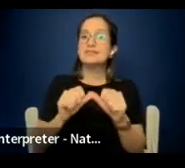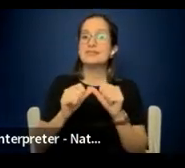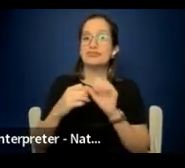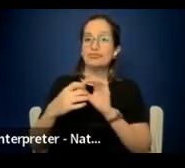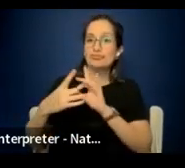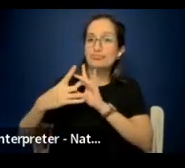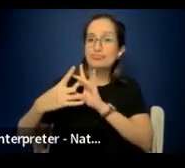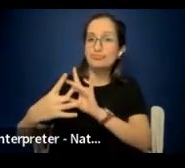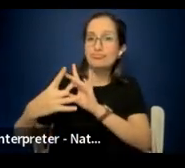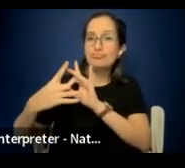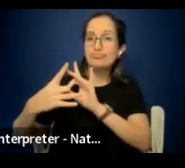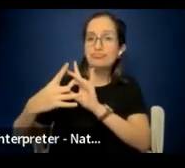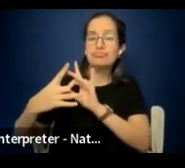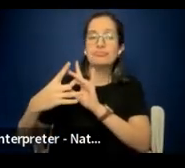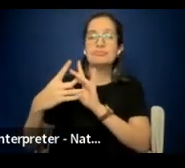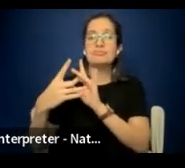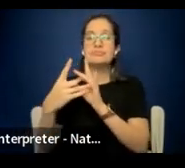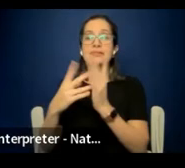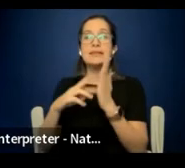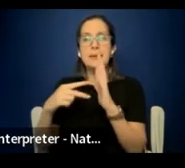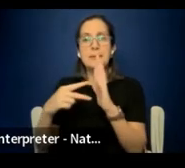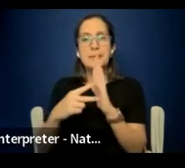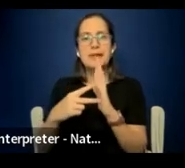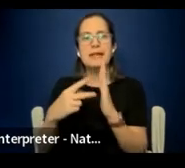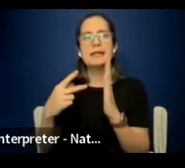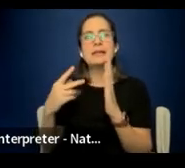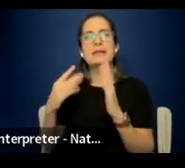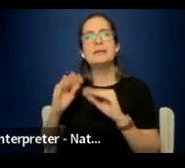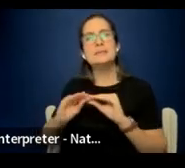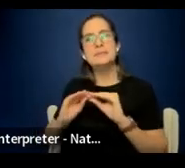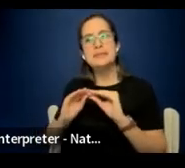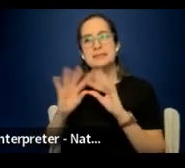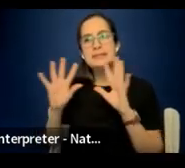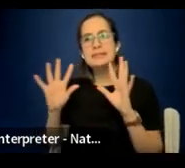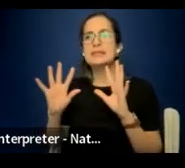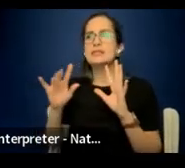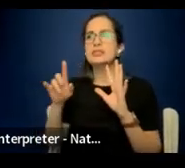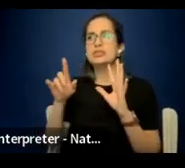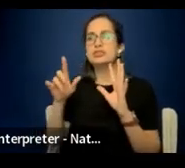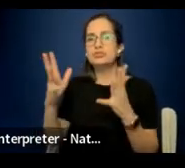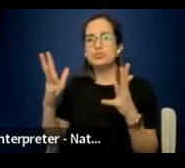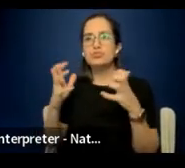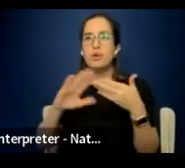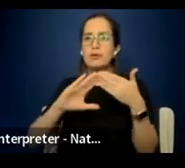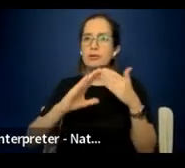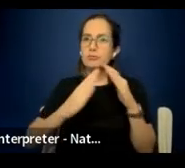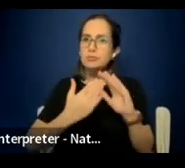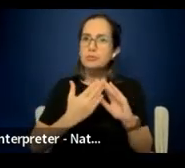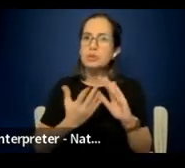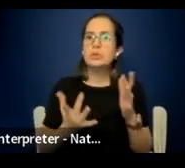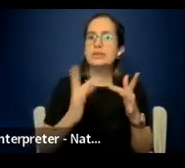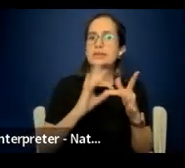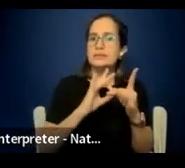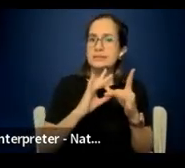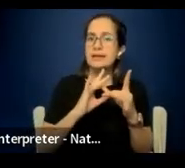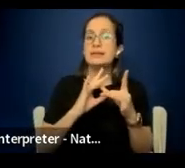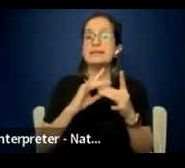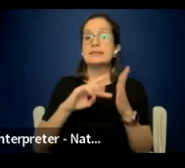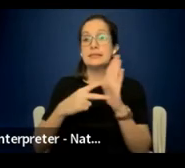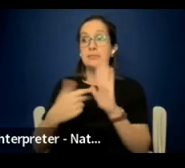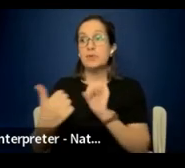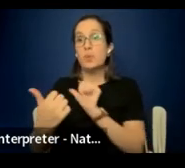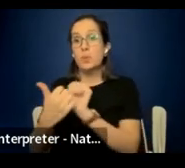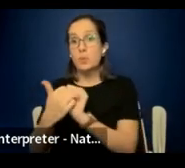is explicitly sort of, you know, making an effort to build community and connection with volunteers and among volunteer